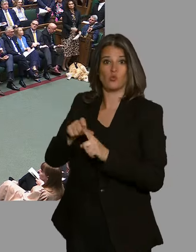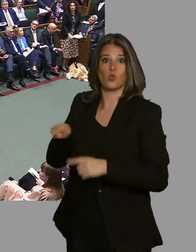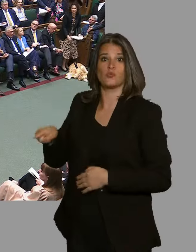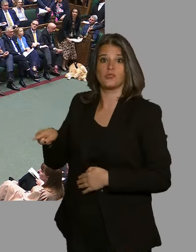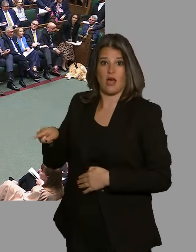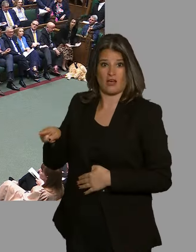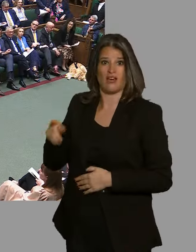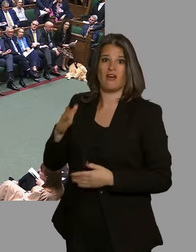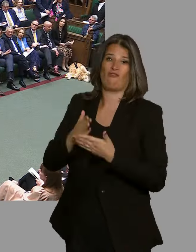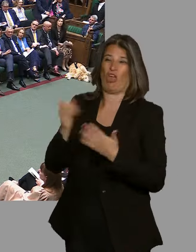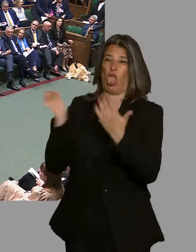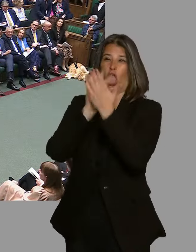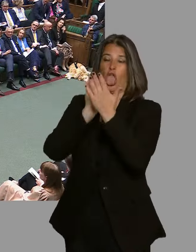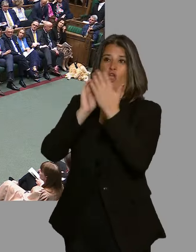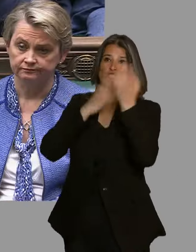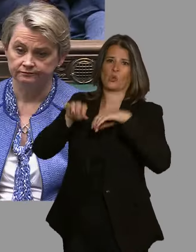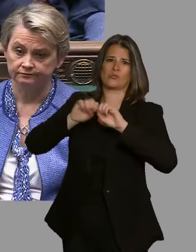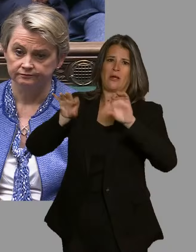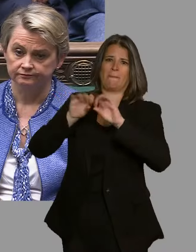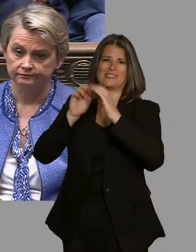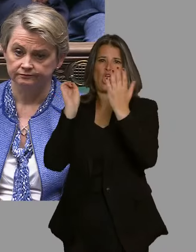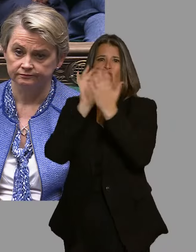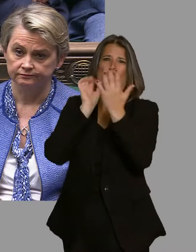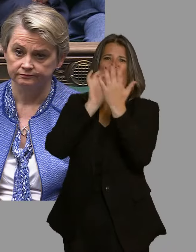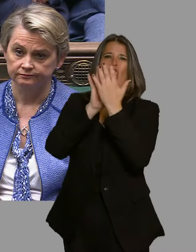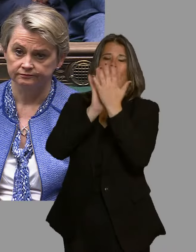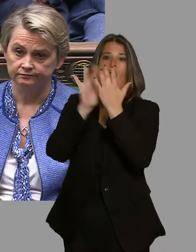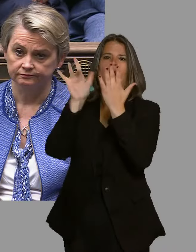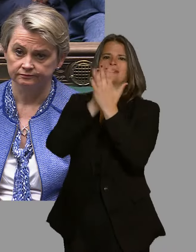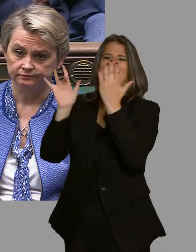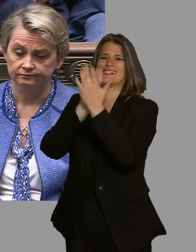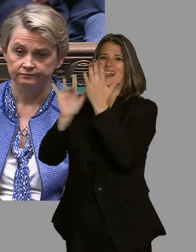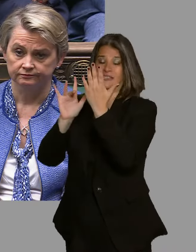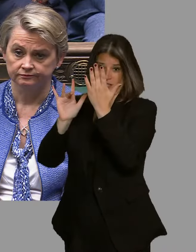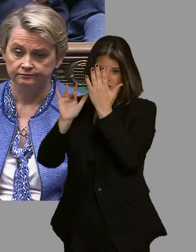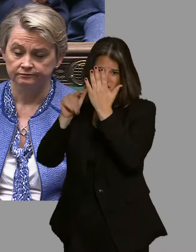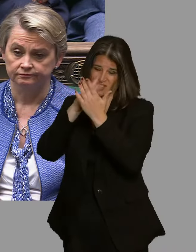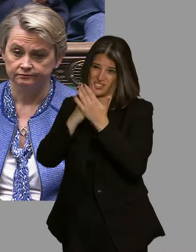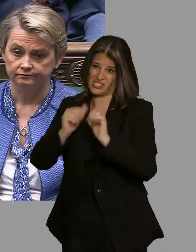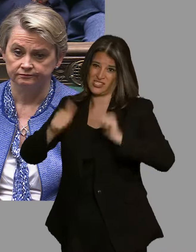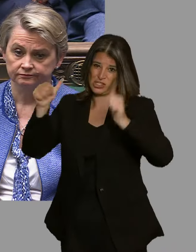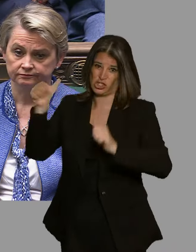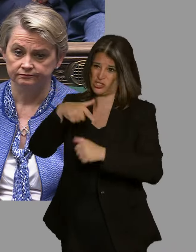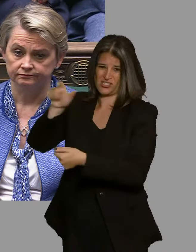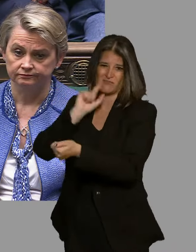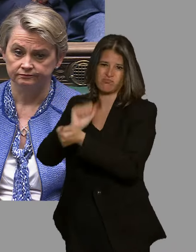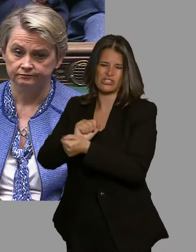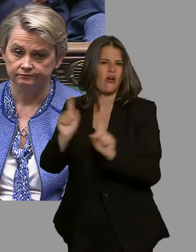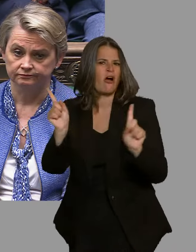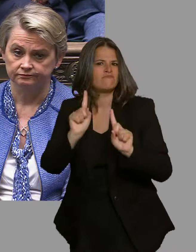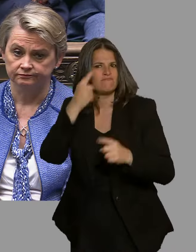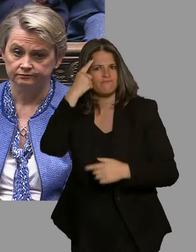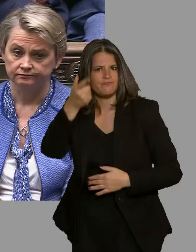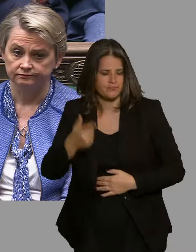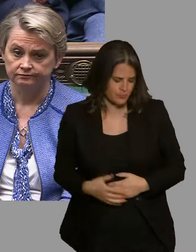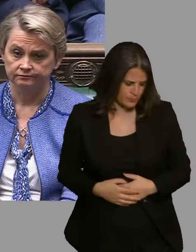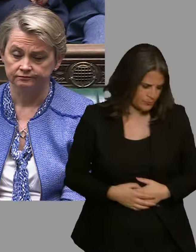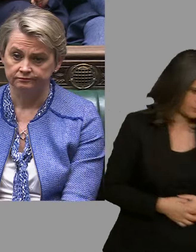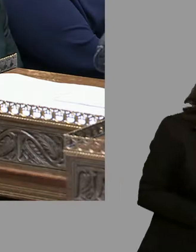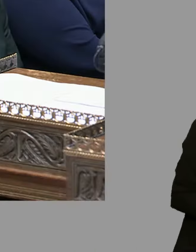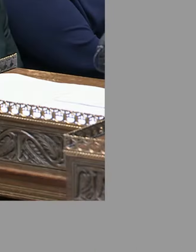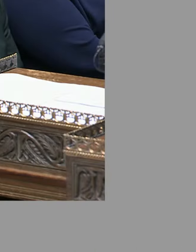Mr. Speaker, sentencing is a matter for our courts, and I celebrate the fact that we have independent courts in